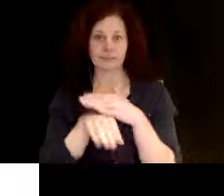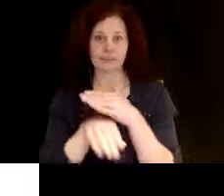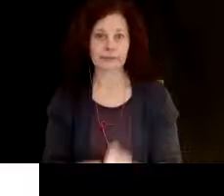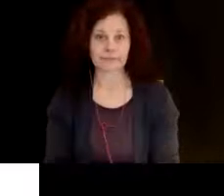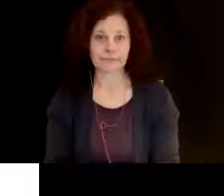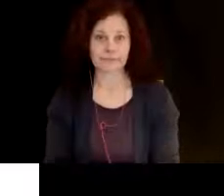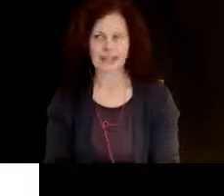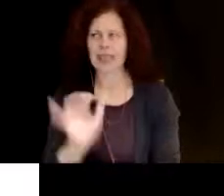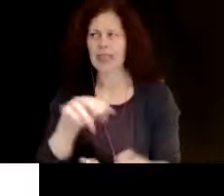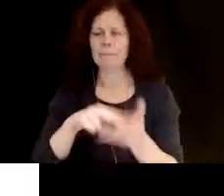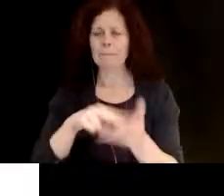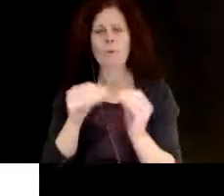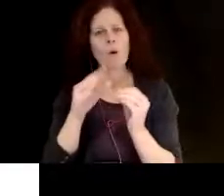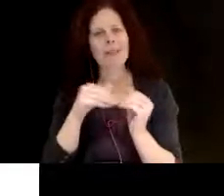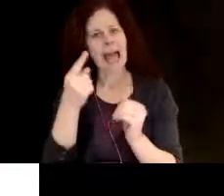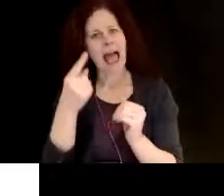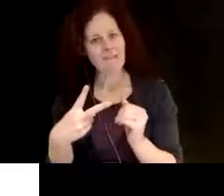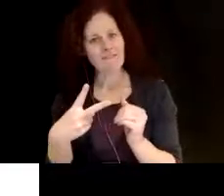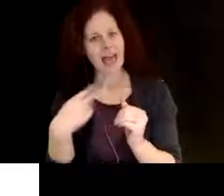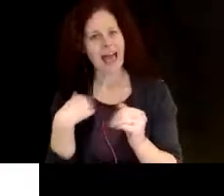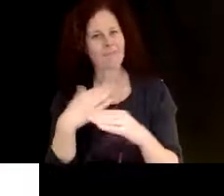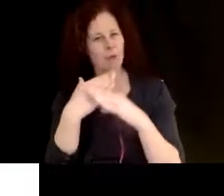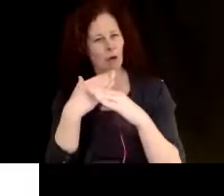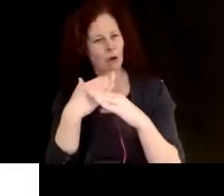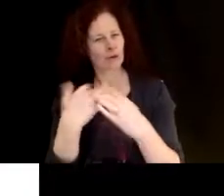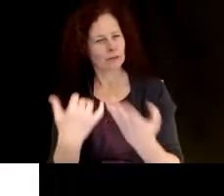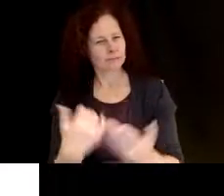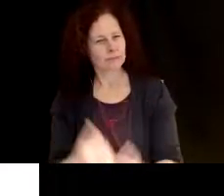half have barriers. Next slide.